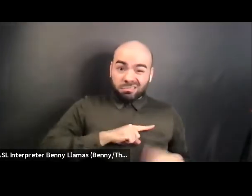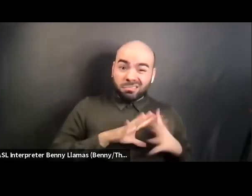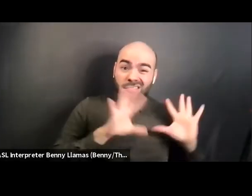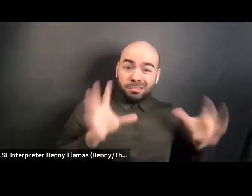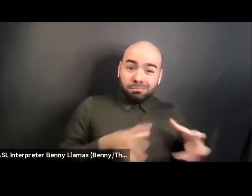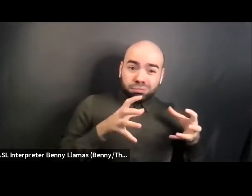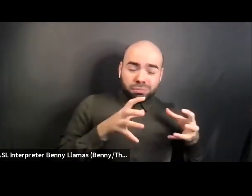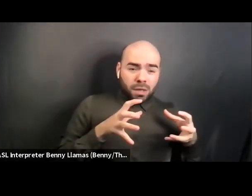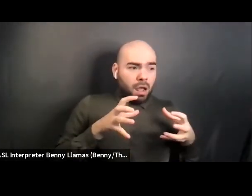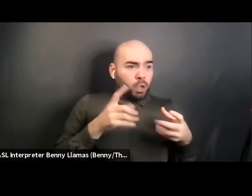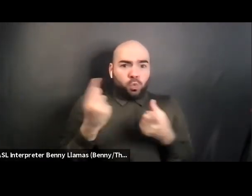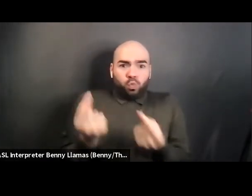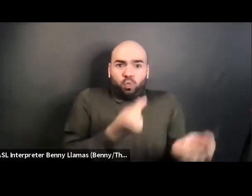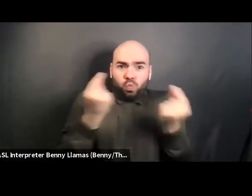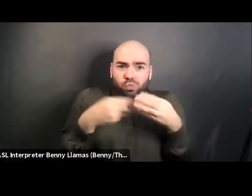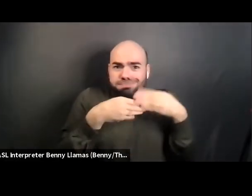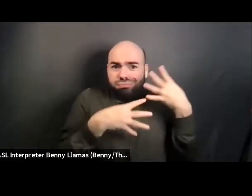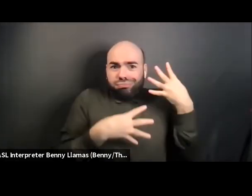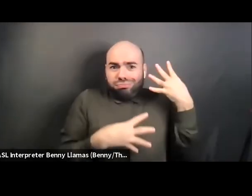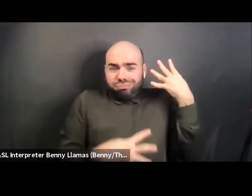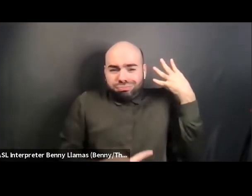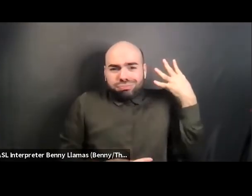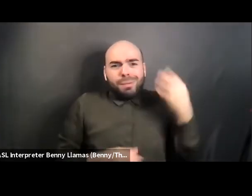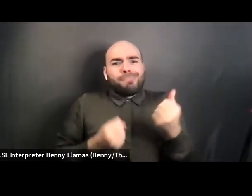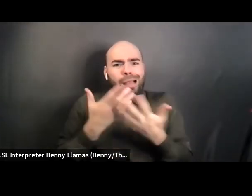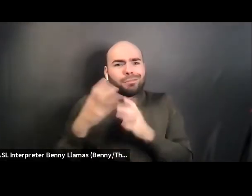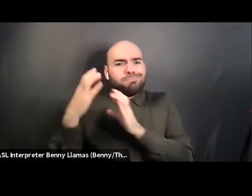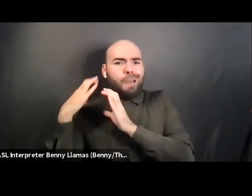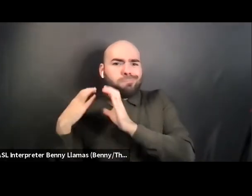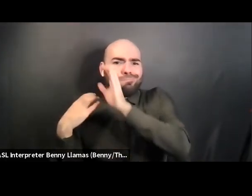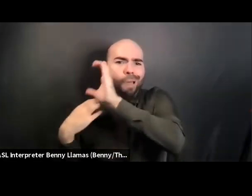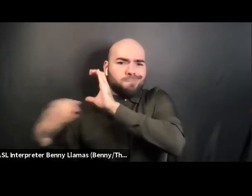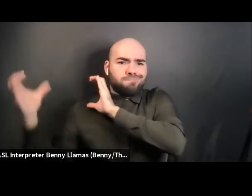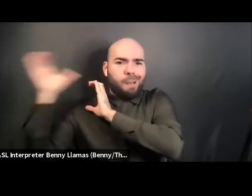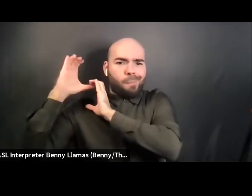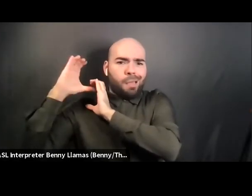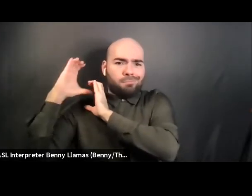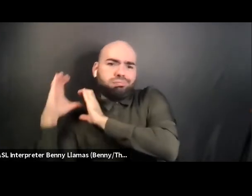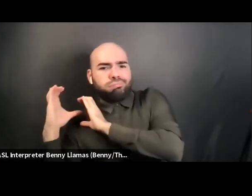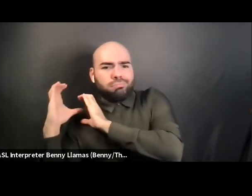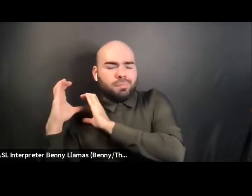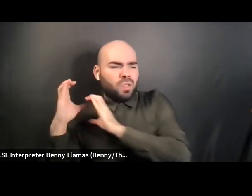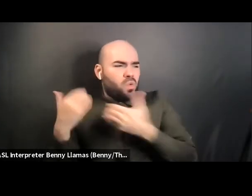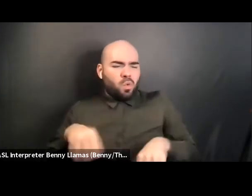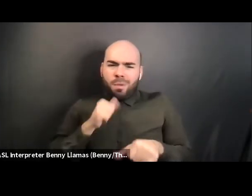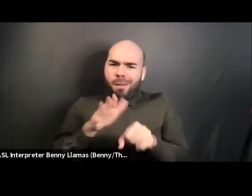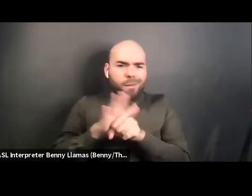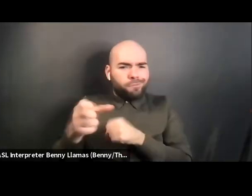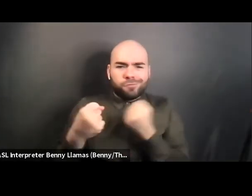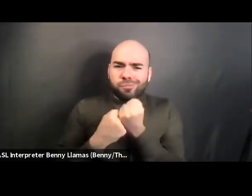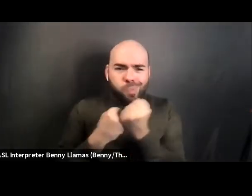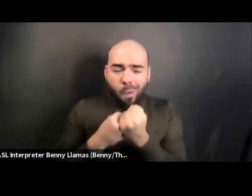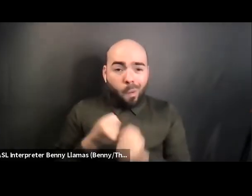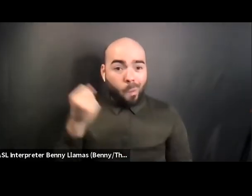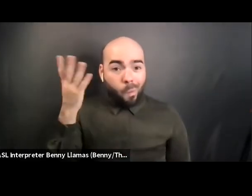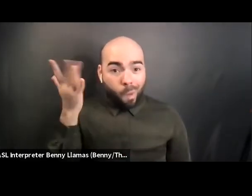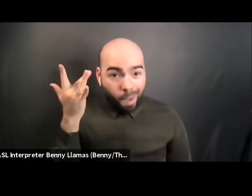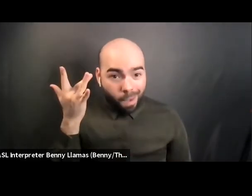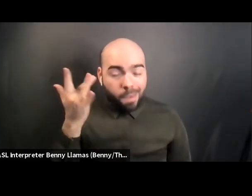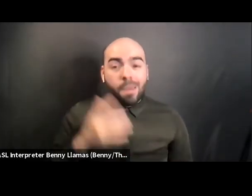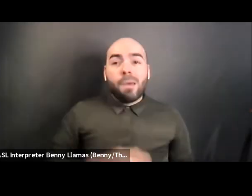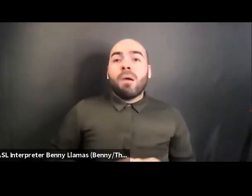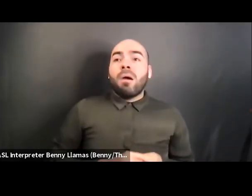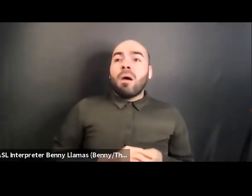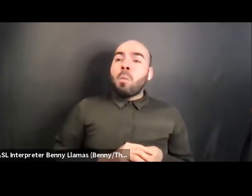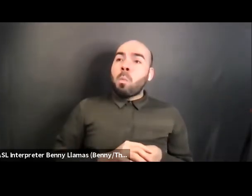of the plates is increasing every single day. I'm noting this lack of support because for me, I can say